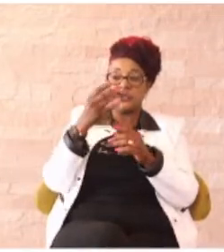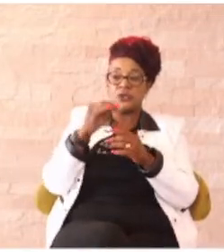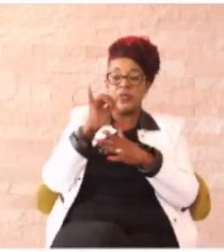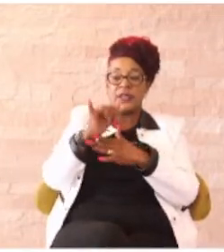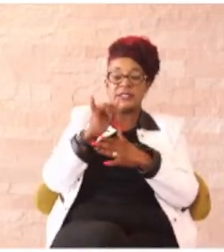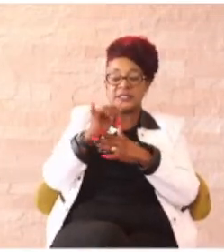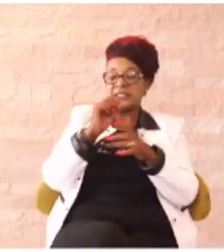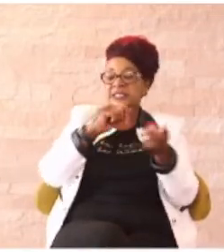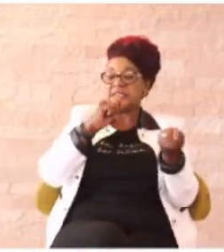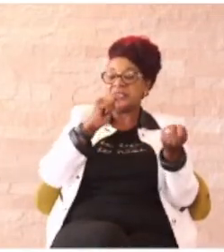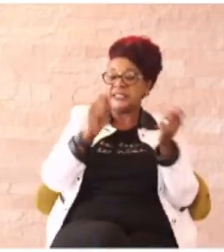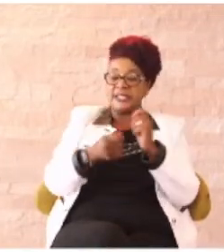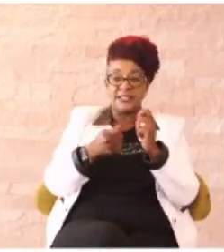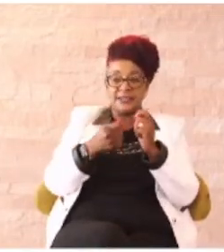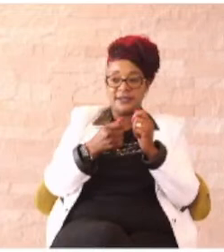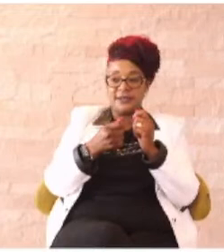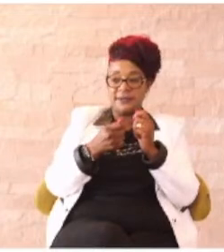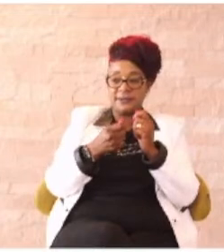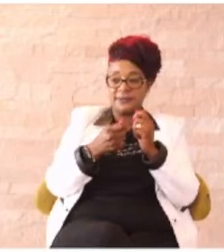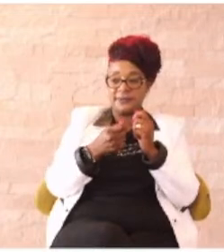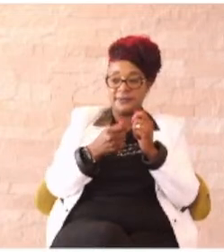at household level.